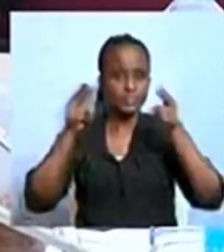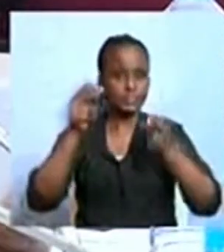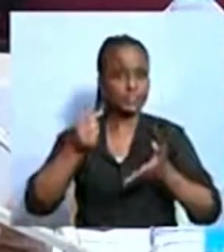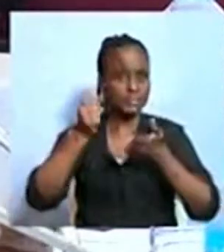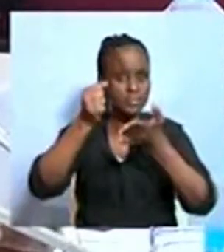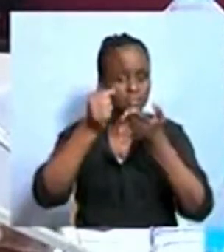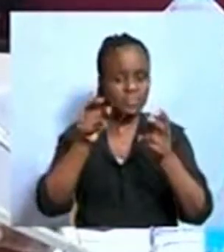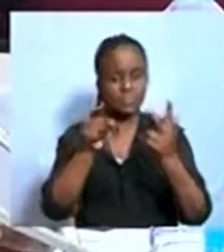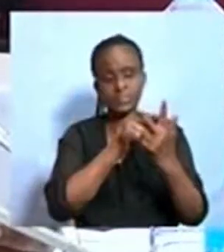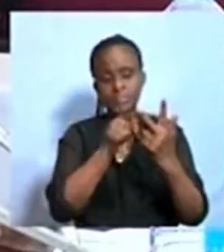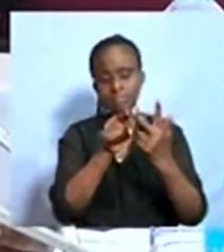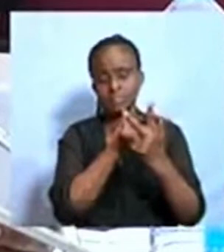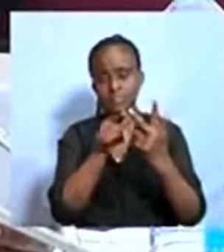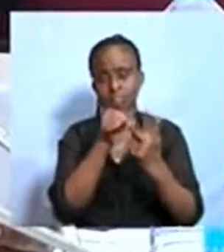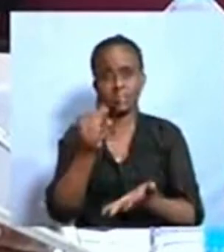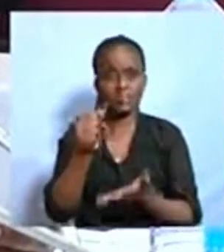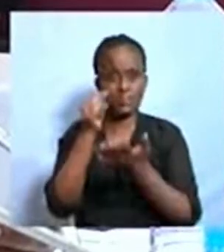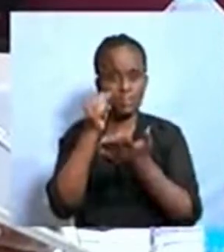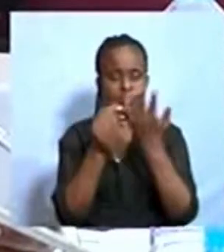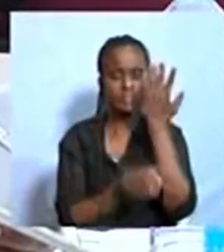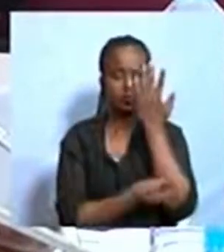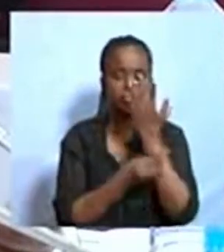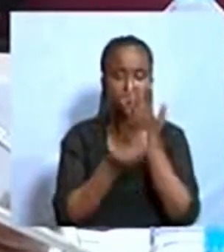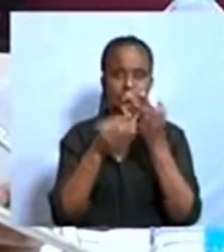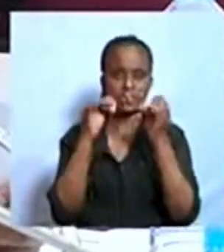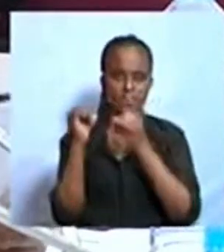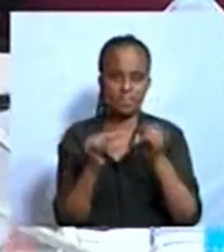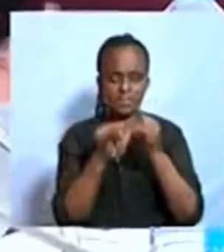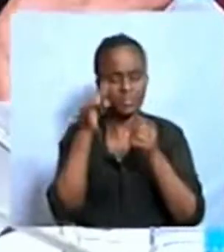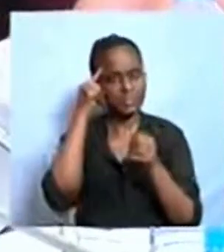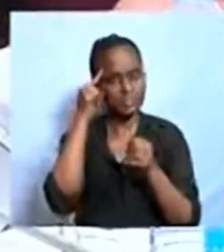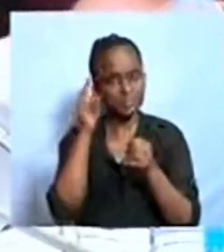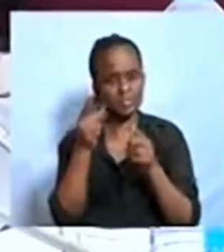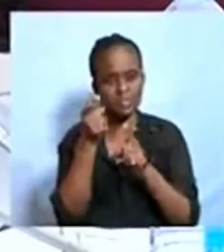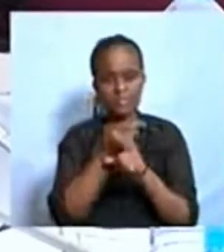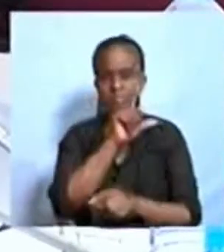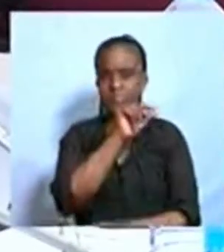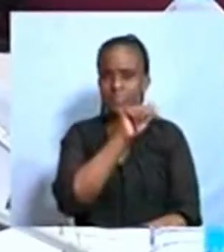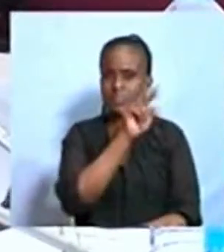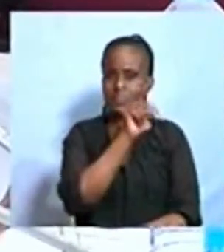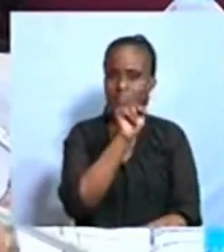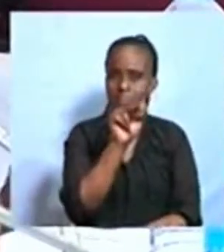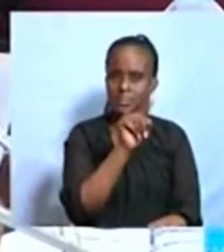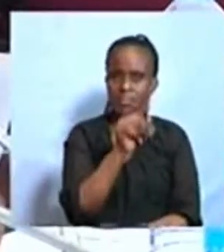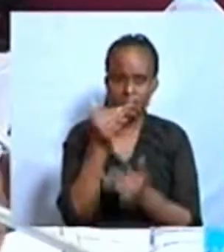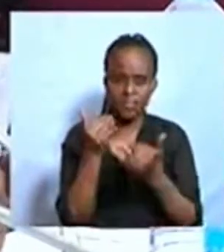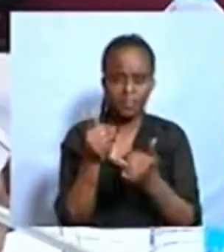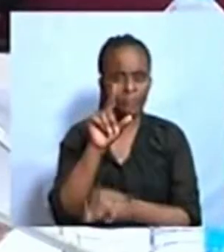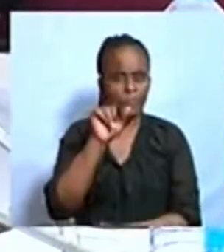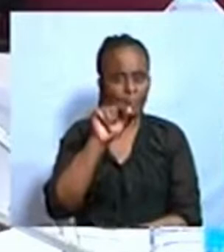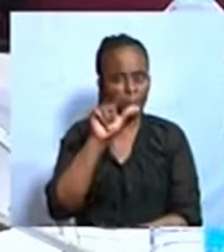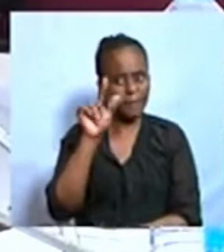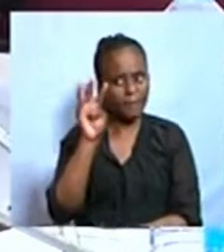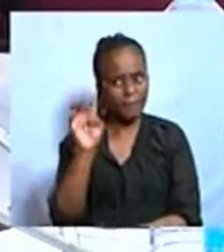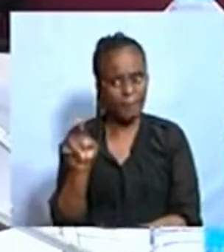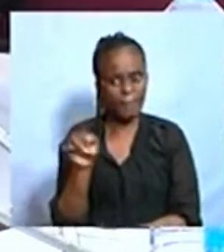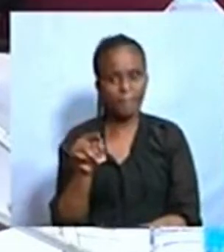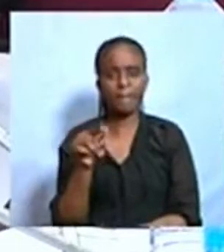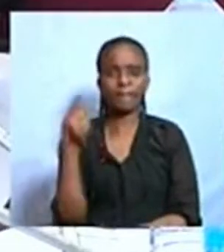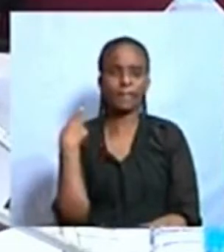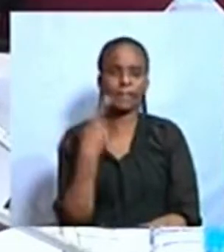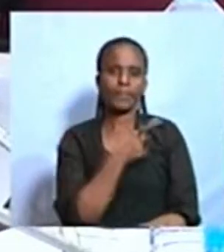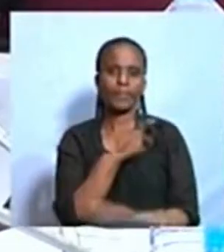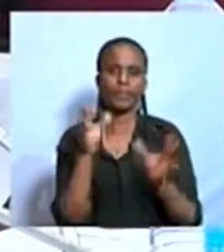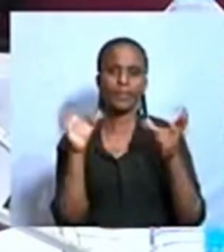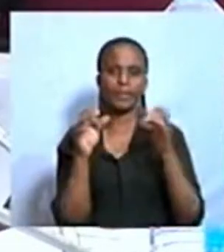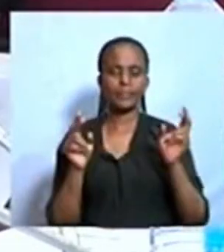the 3 budgets development and implementation by the government, so from 2022 and now the 2024, that the Parliamentary